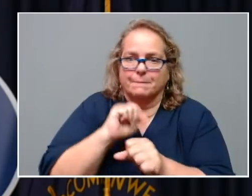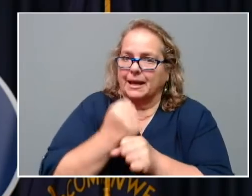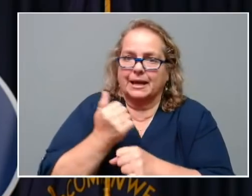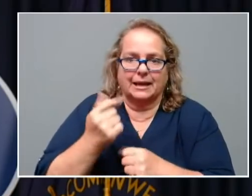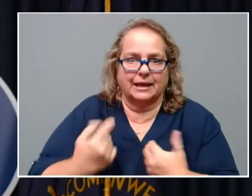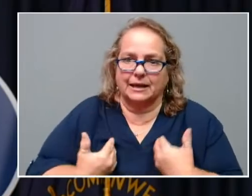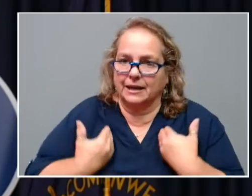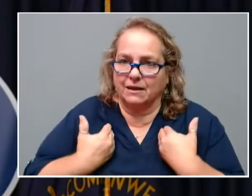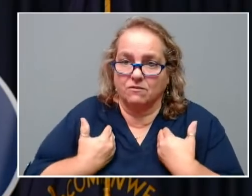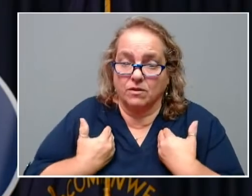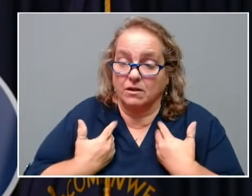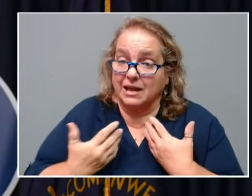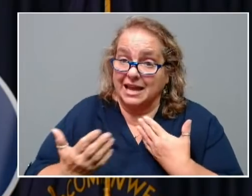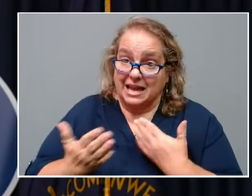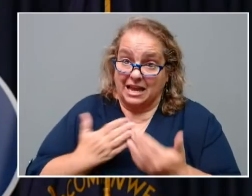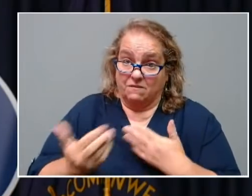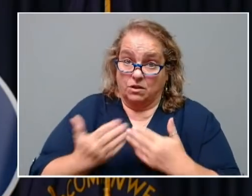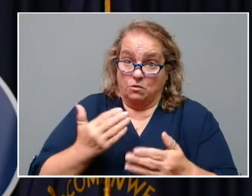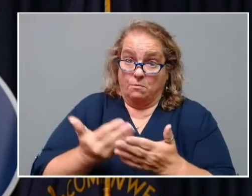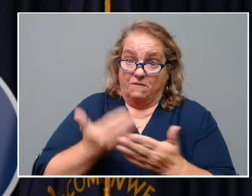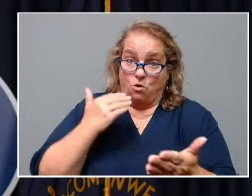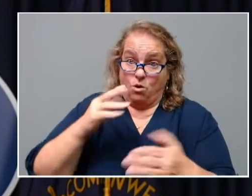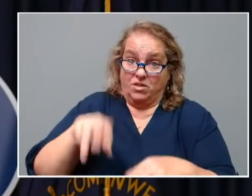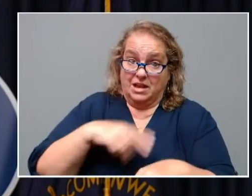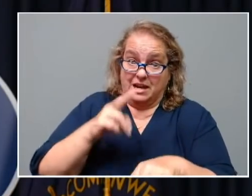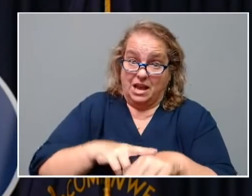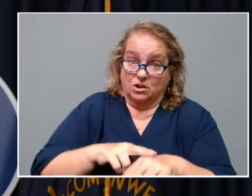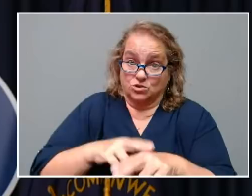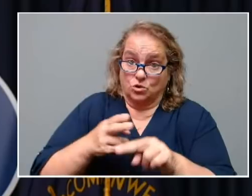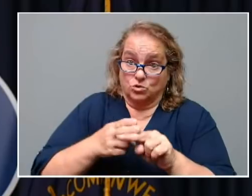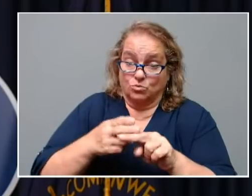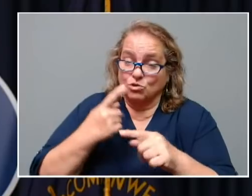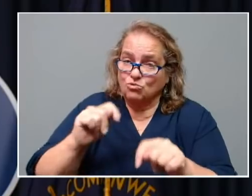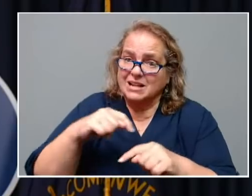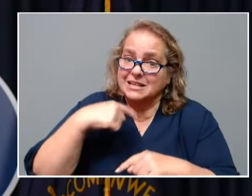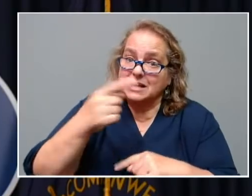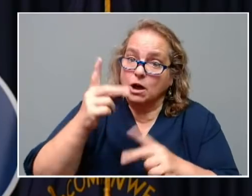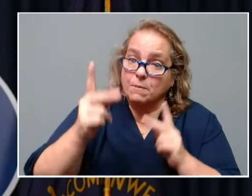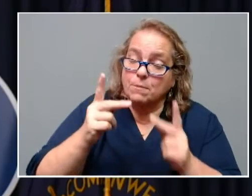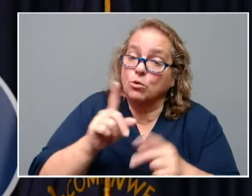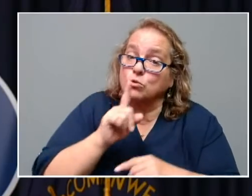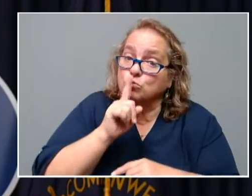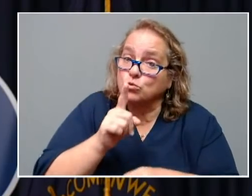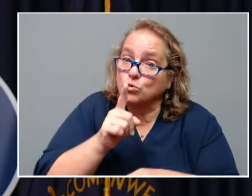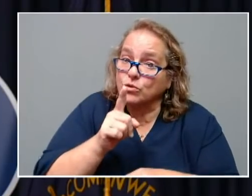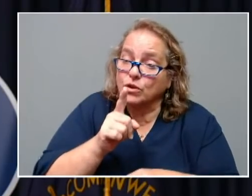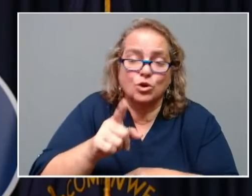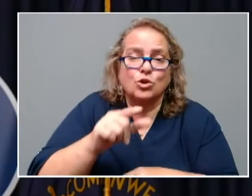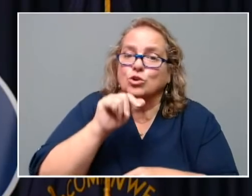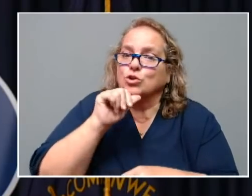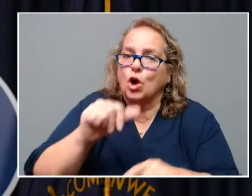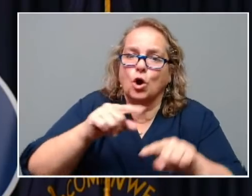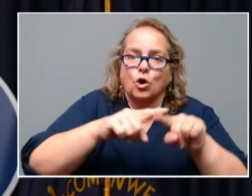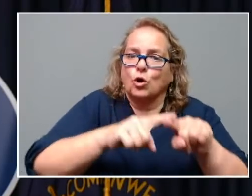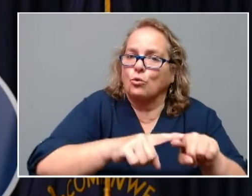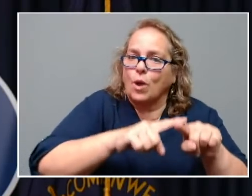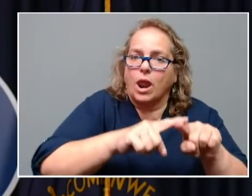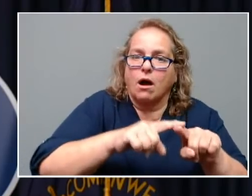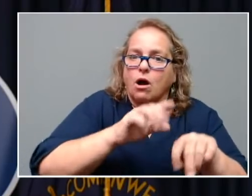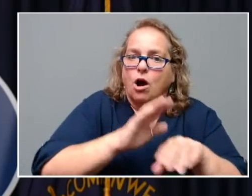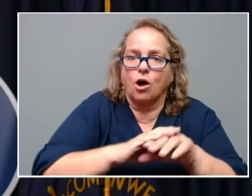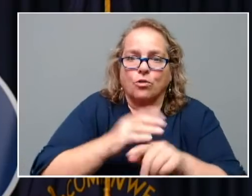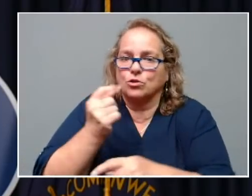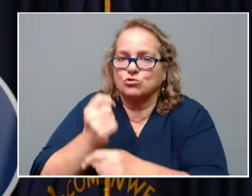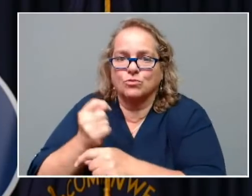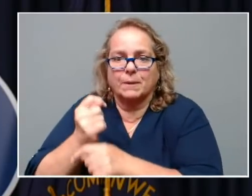shortage, we were trying to tell people the truth that you can't rely on the treatment. You need to rely on the prevention.